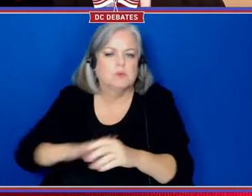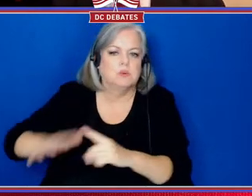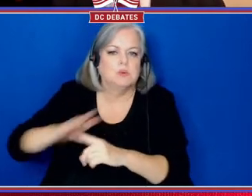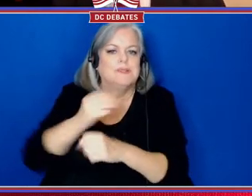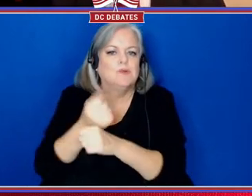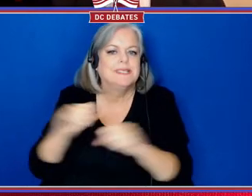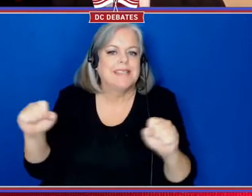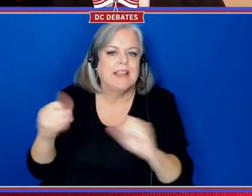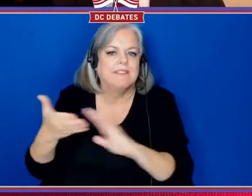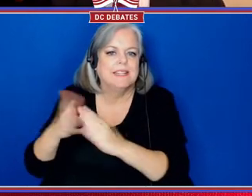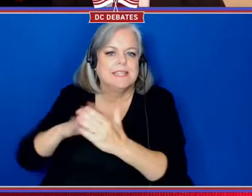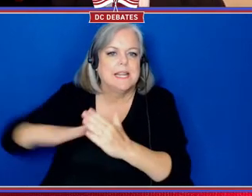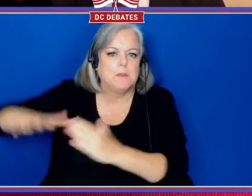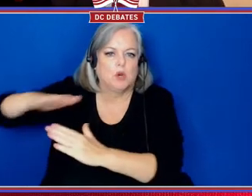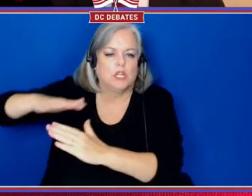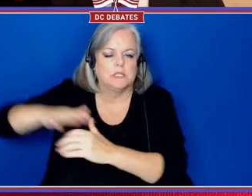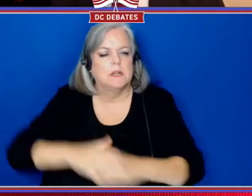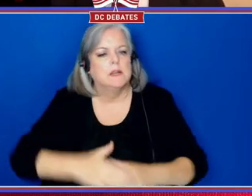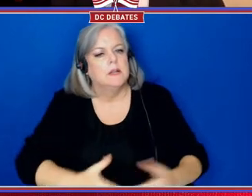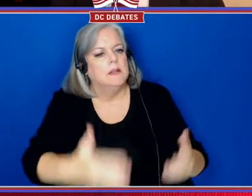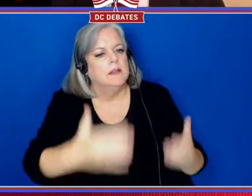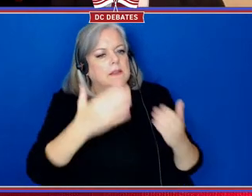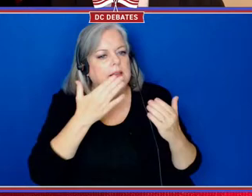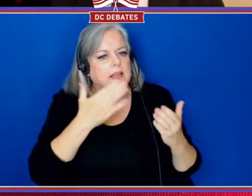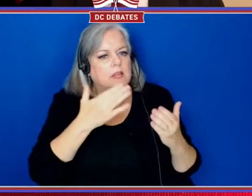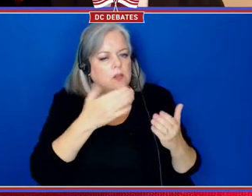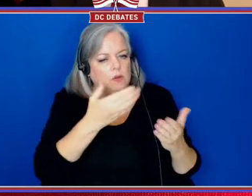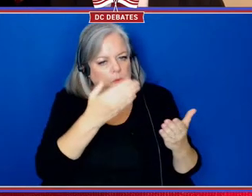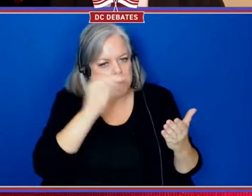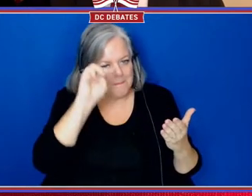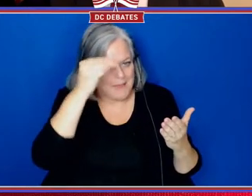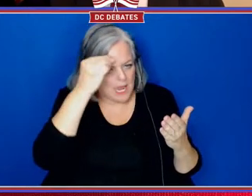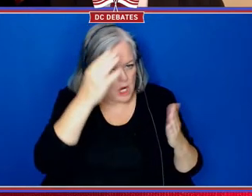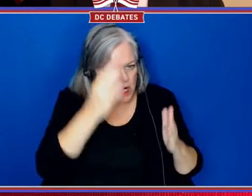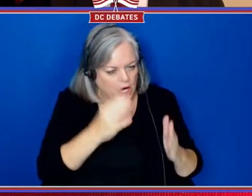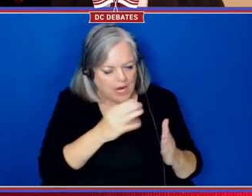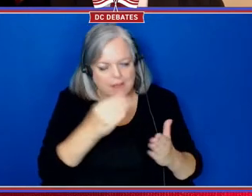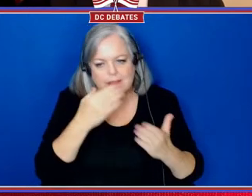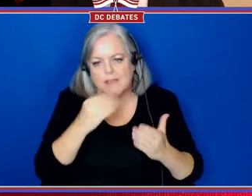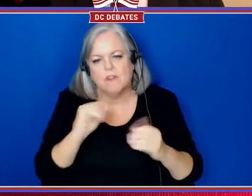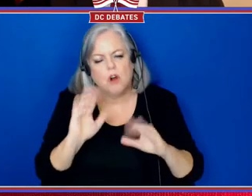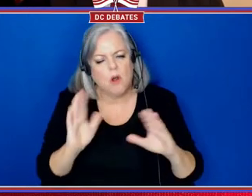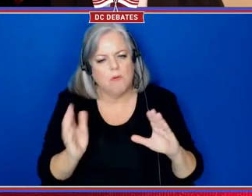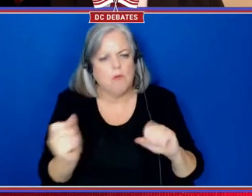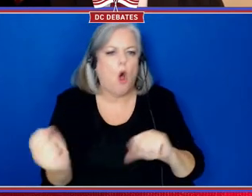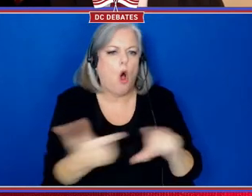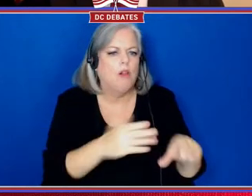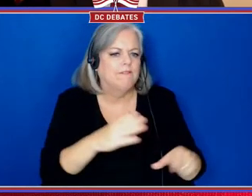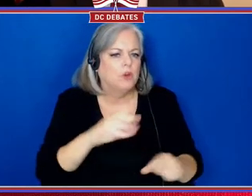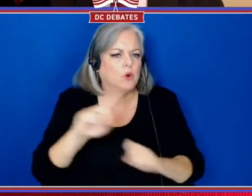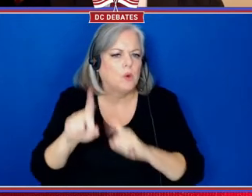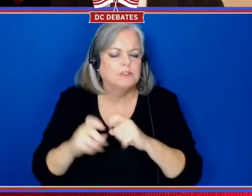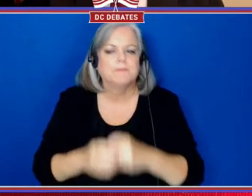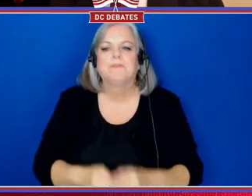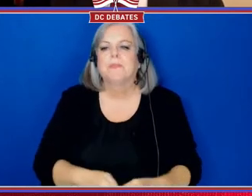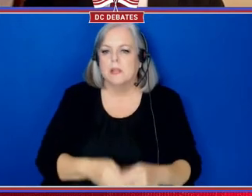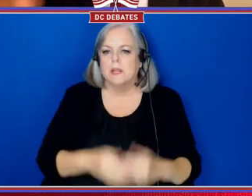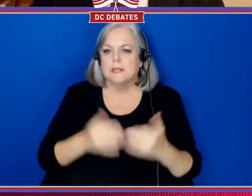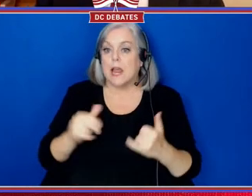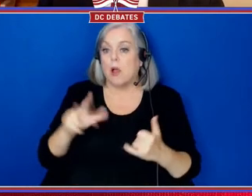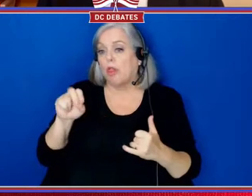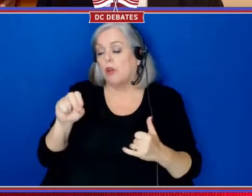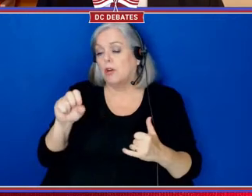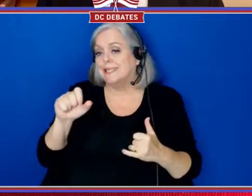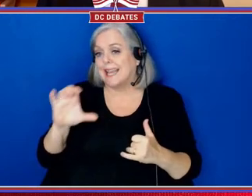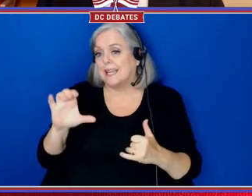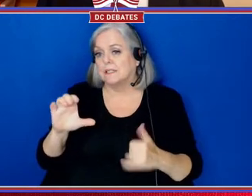Thank you, Mayor Bowser, and thank you all for those very thoughtful questions. I'm going to go to James Butler first for a 30-second rebuttal, followed by